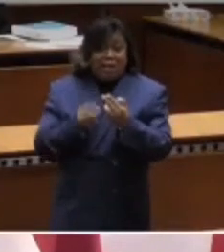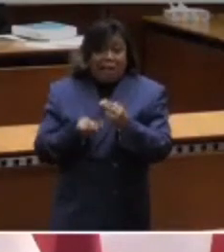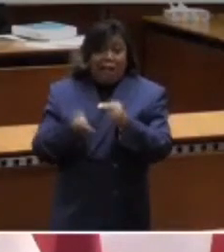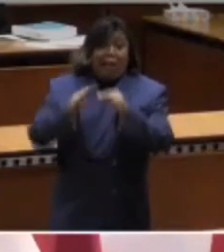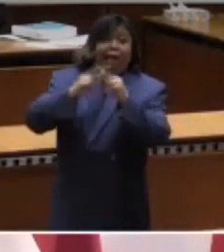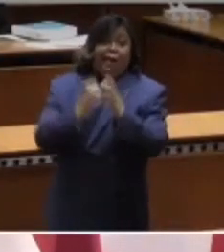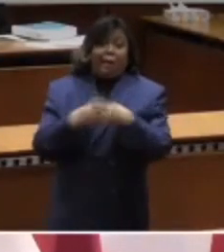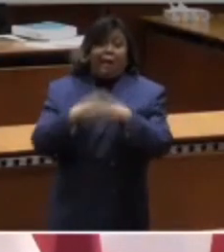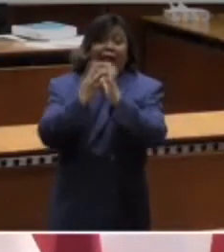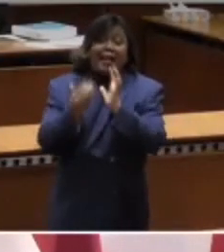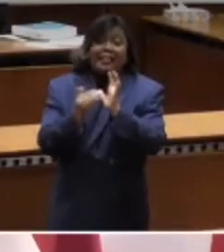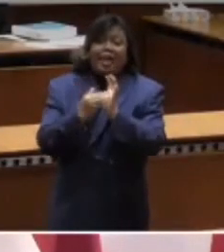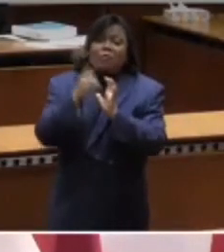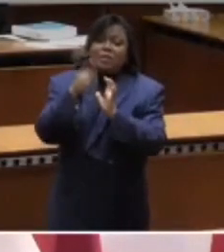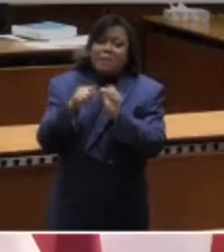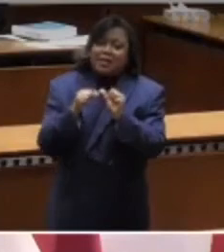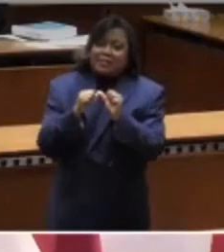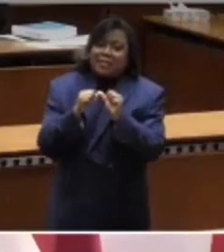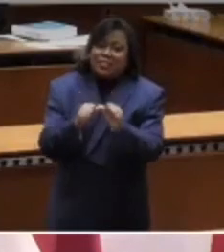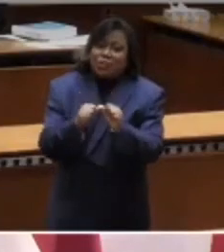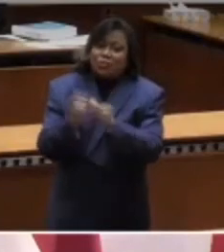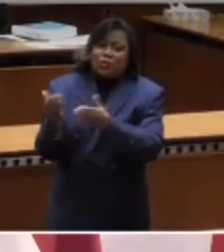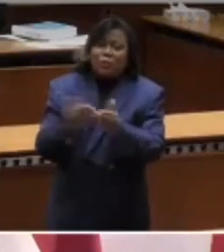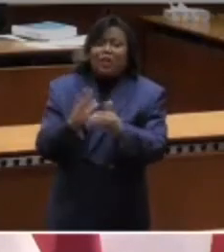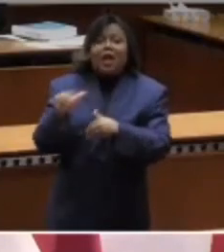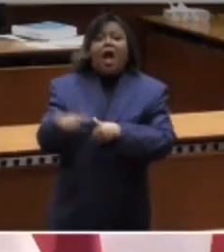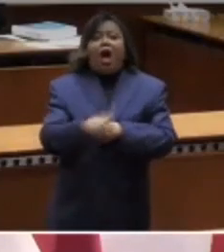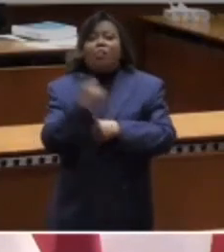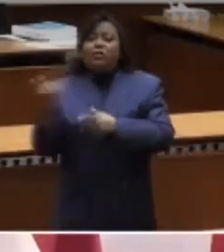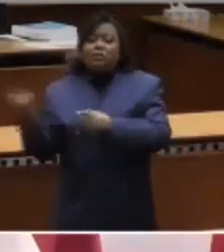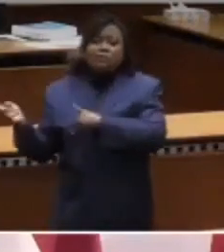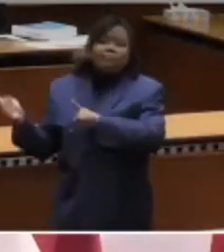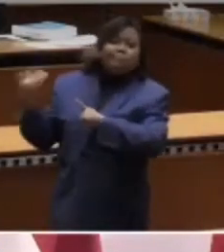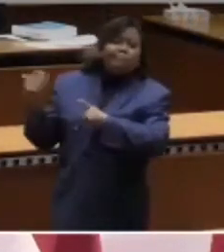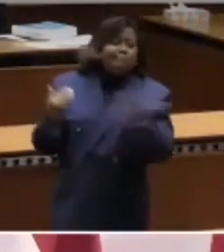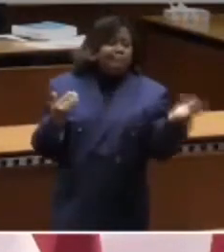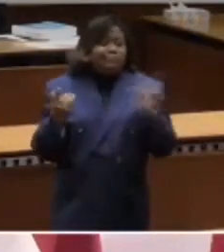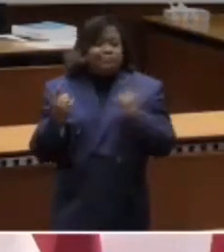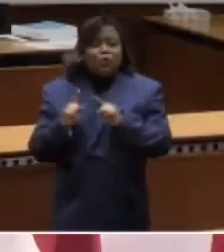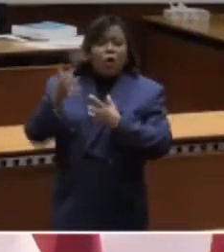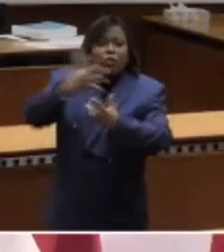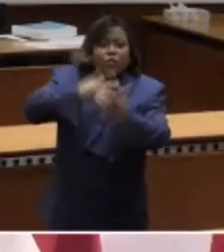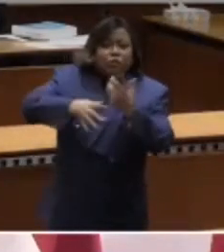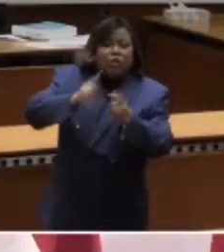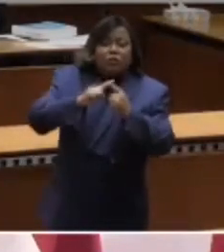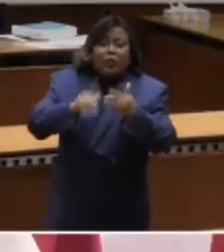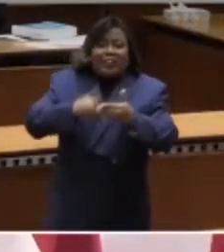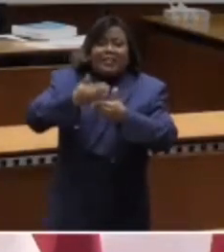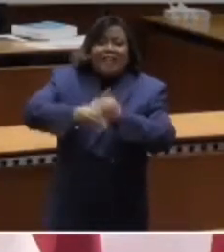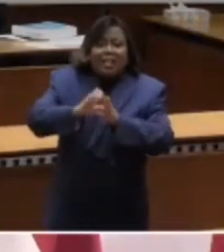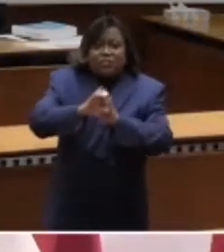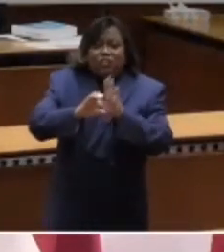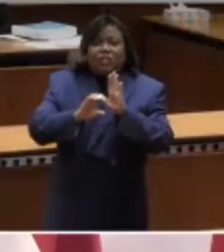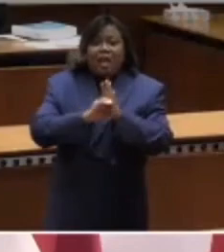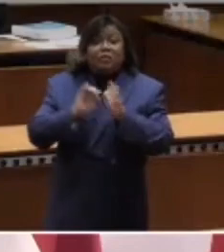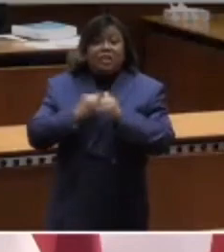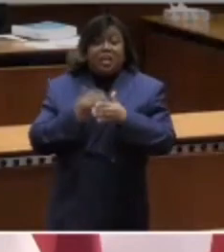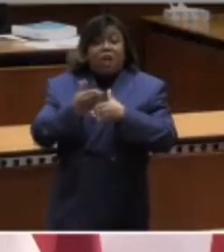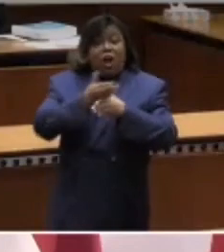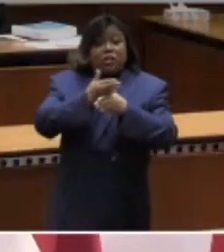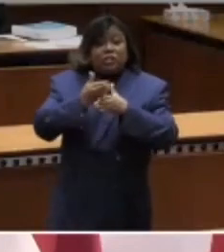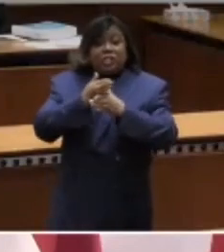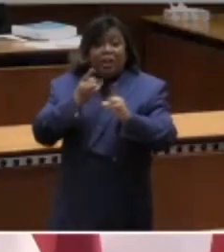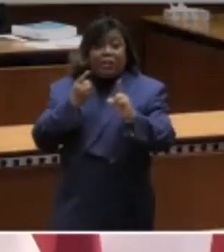rebuild, we must continue to bring others along with us on the journey toward the next chapter in our